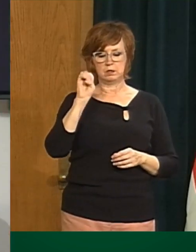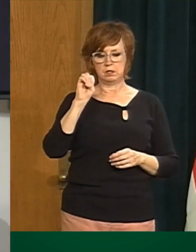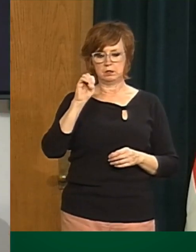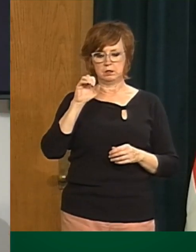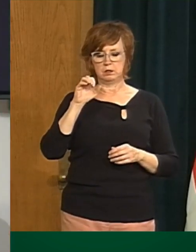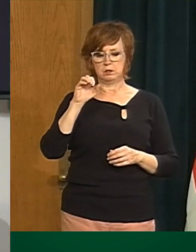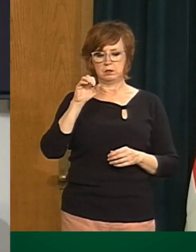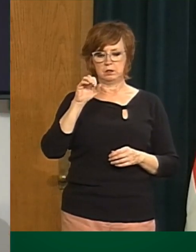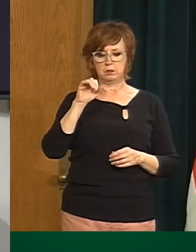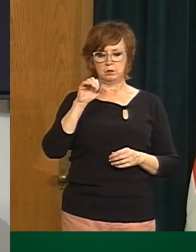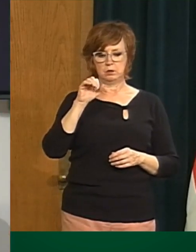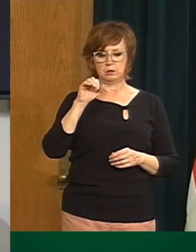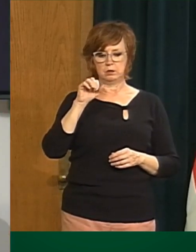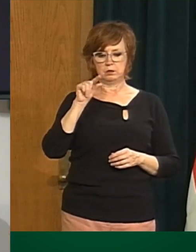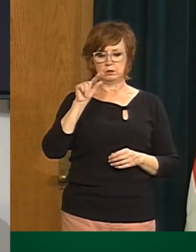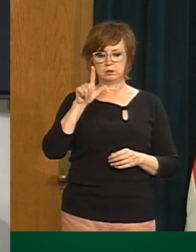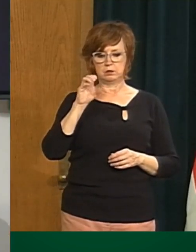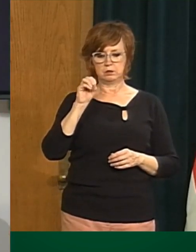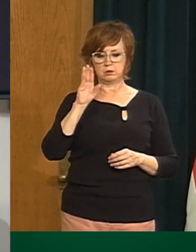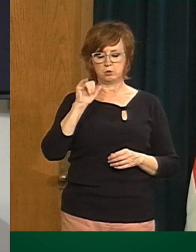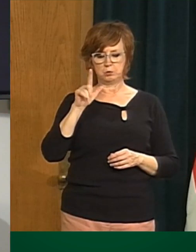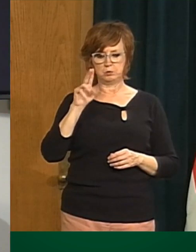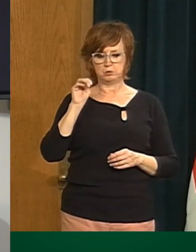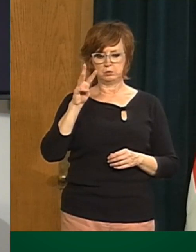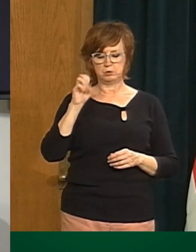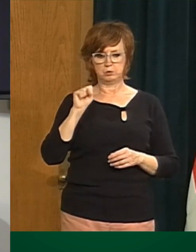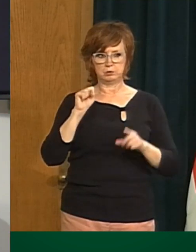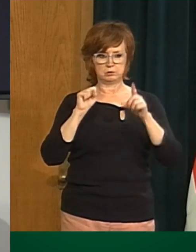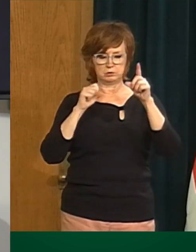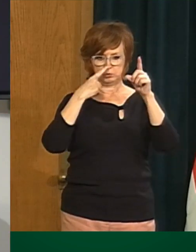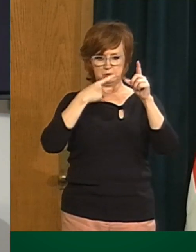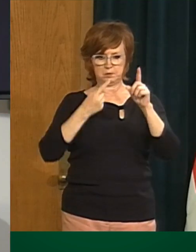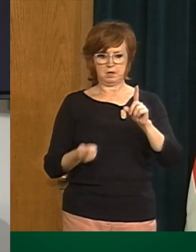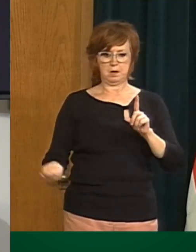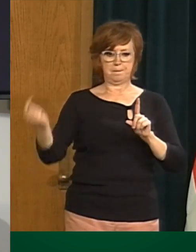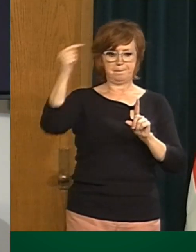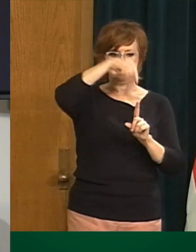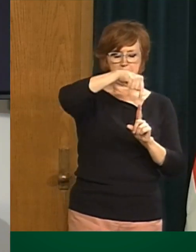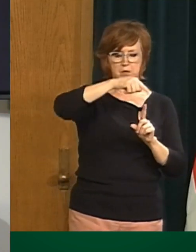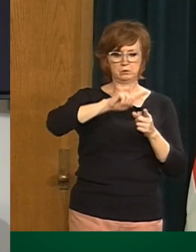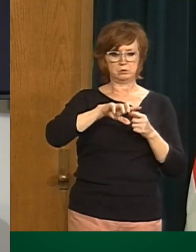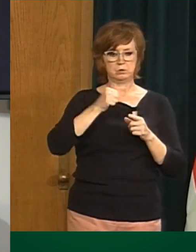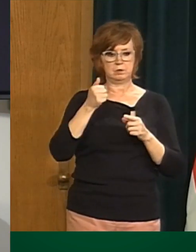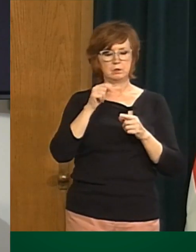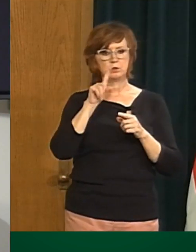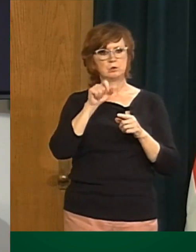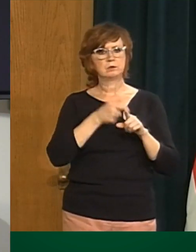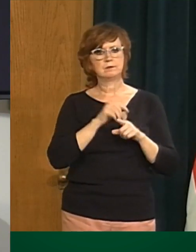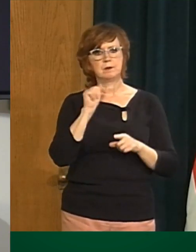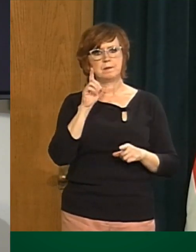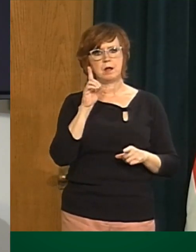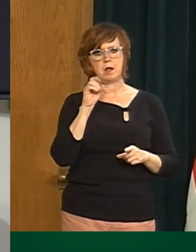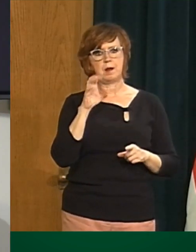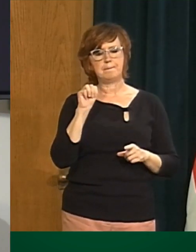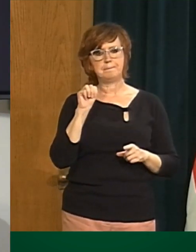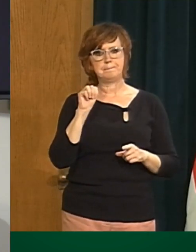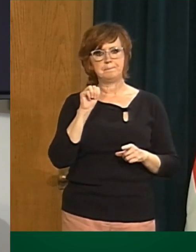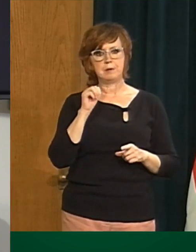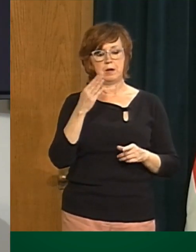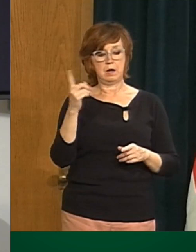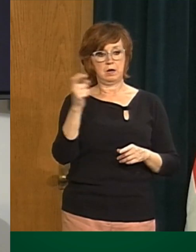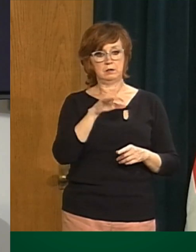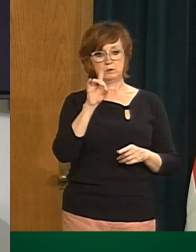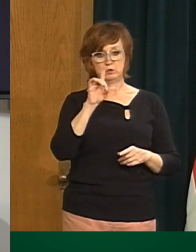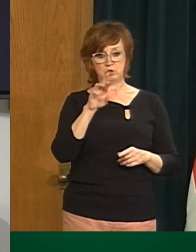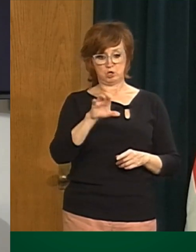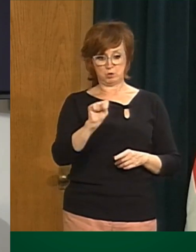Global. Hi there. I'd like to circle back actually to part of the question that Adam had asked previously and maybe get Dr. Shahab's perspective